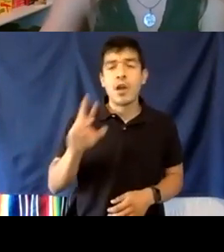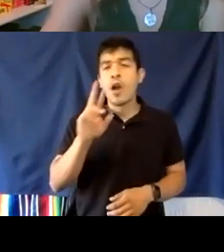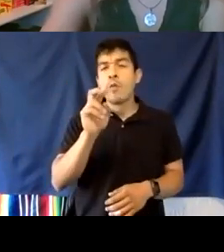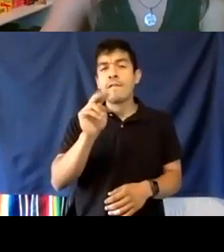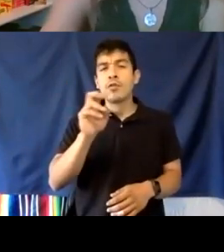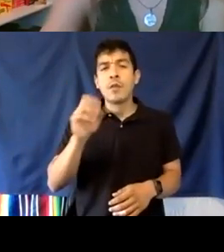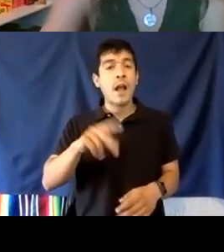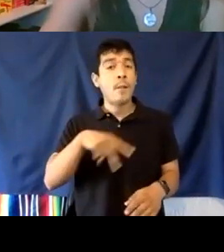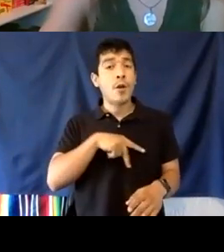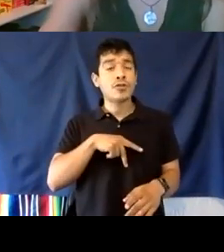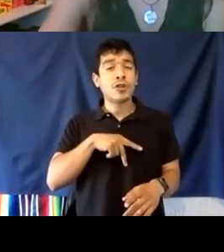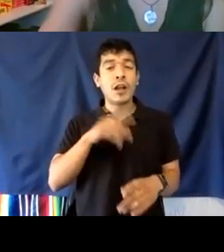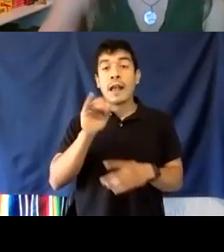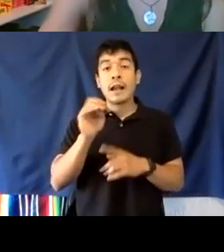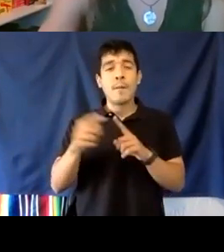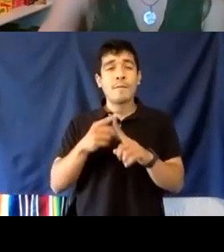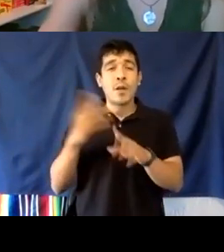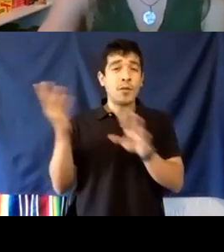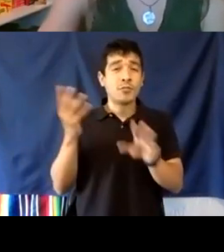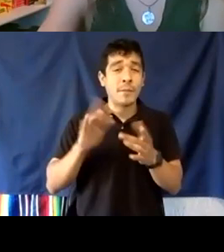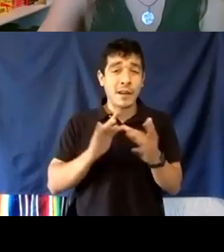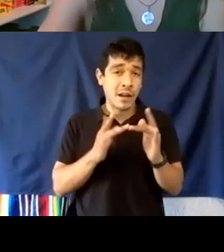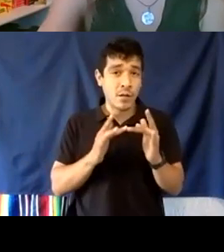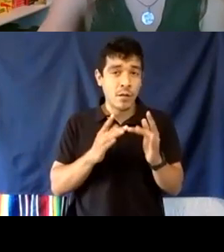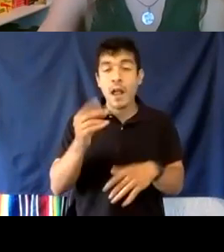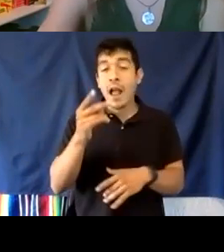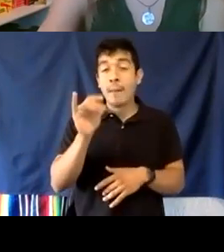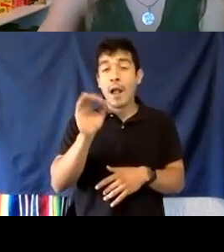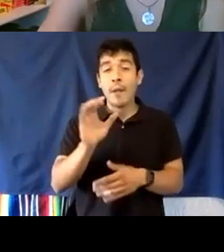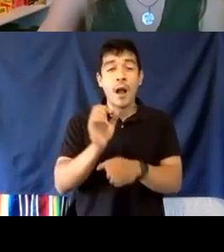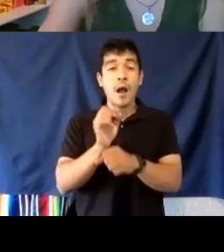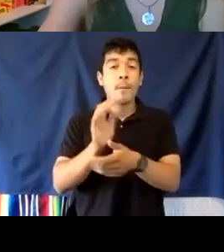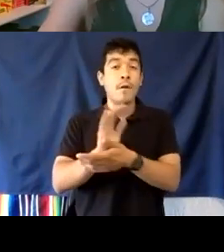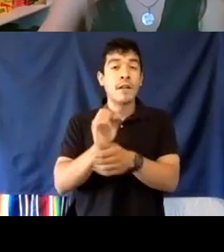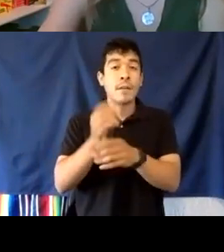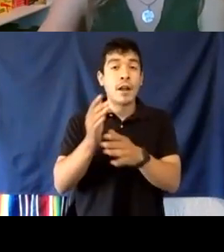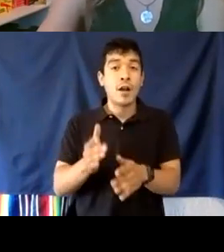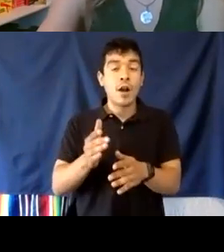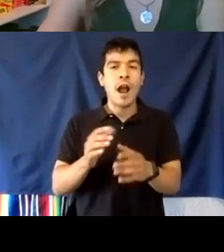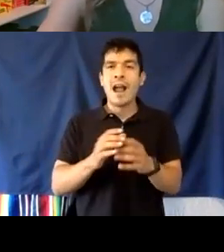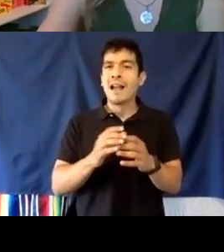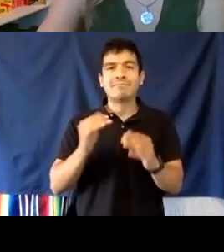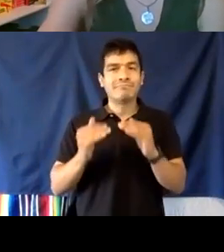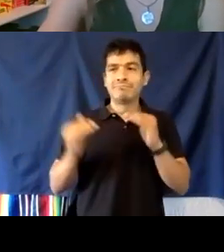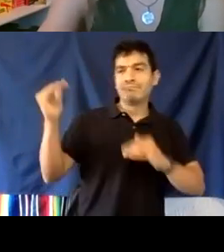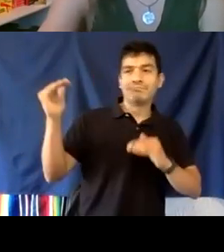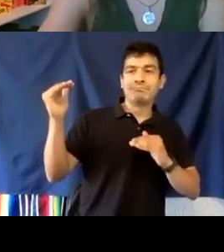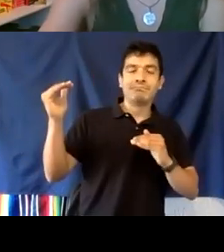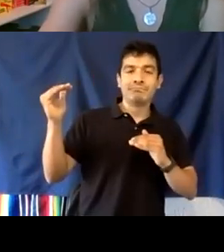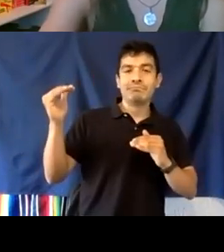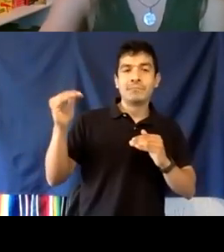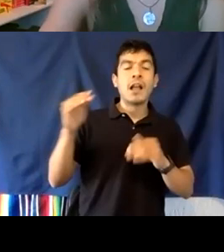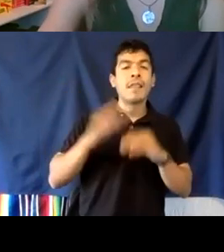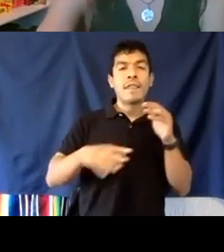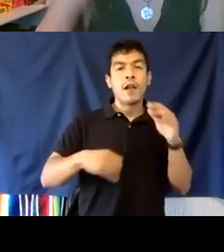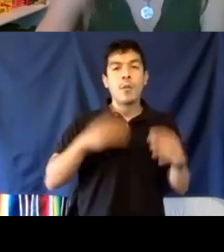from streaming networks. And BIPOC filmmakers much less likely than their white counterparts, their white peers,